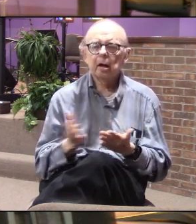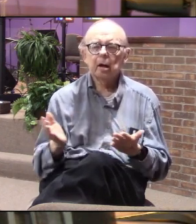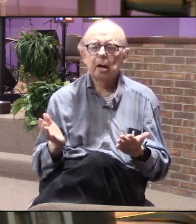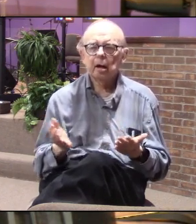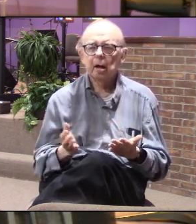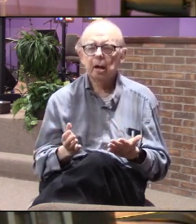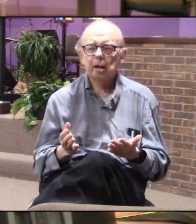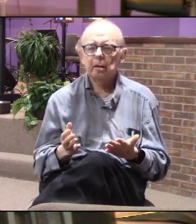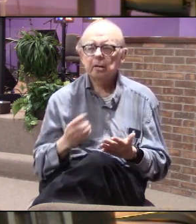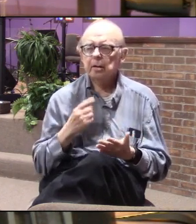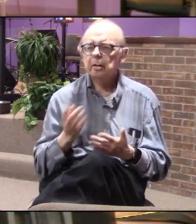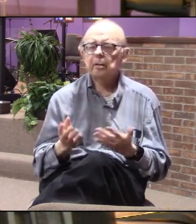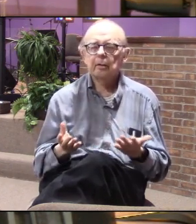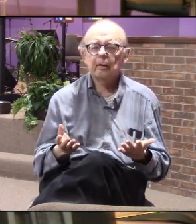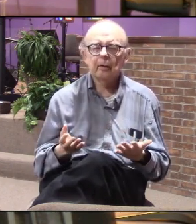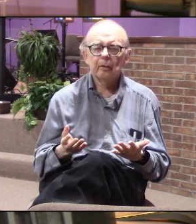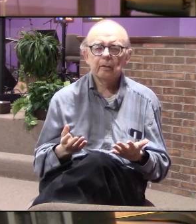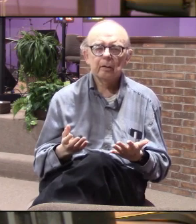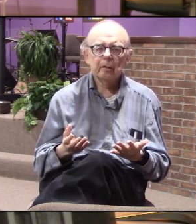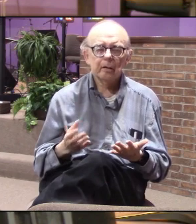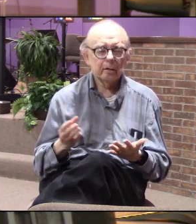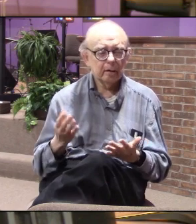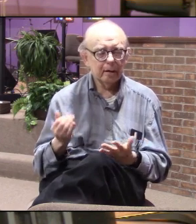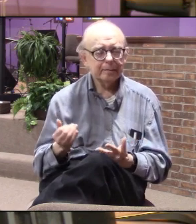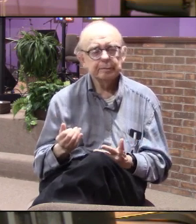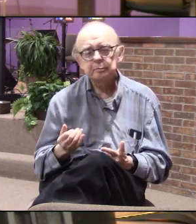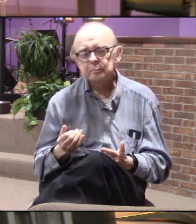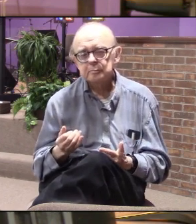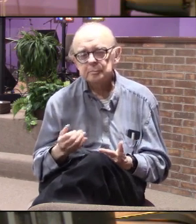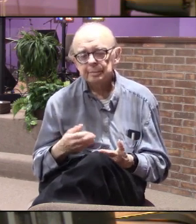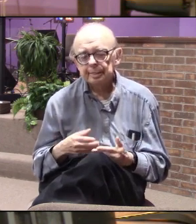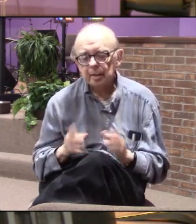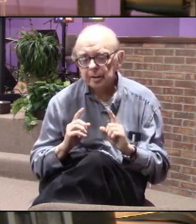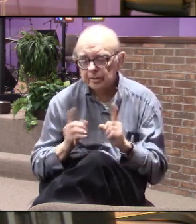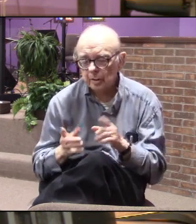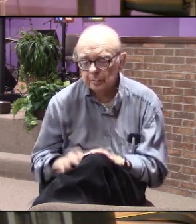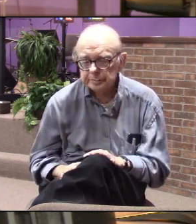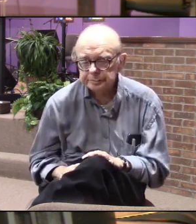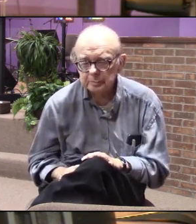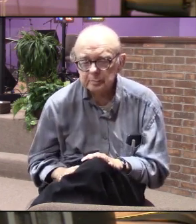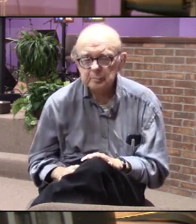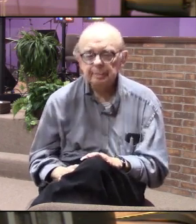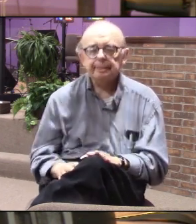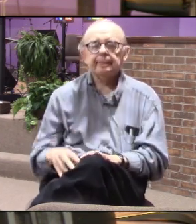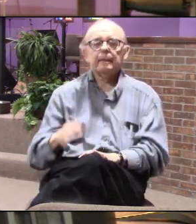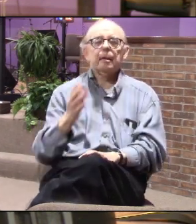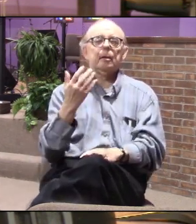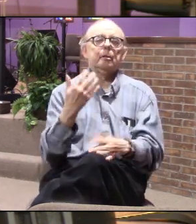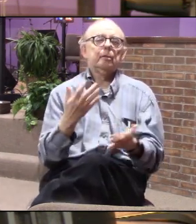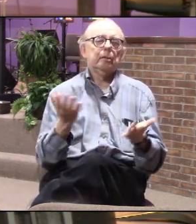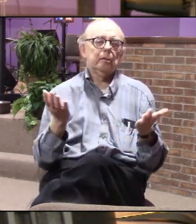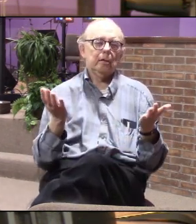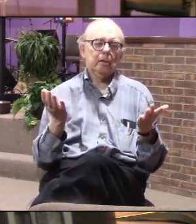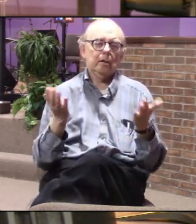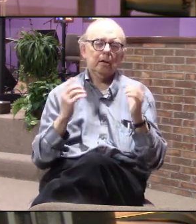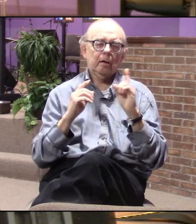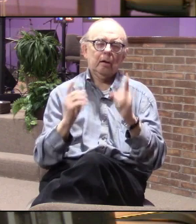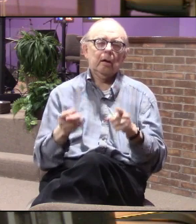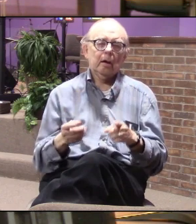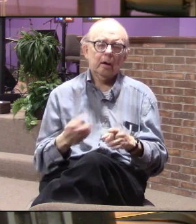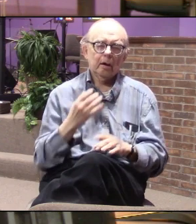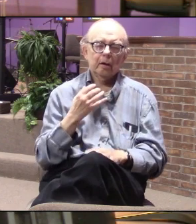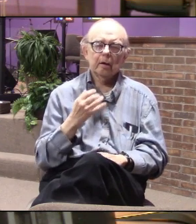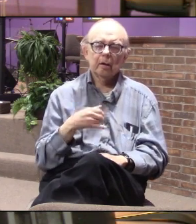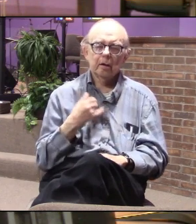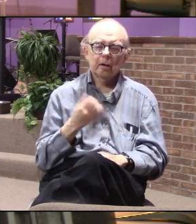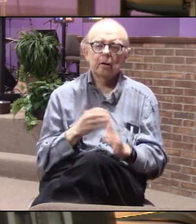some sayings or whatever, cool, because let's go. So let's go to